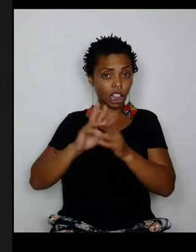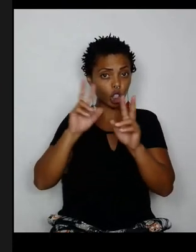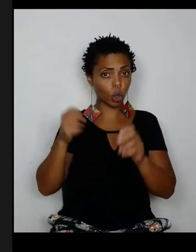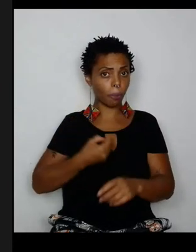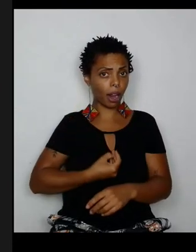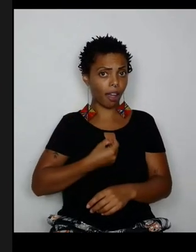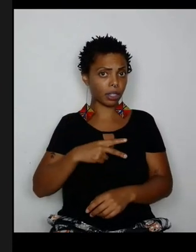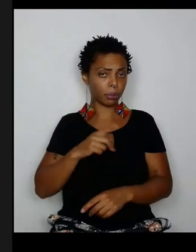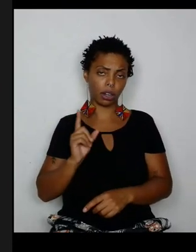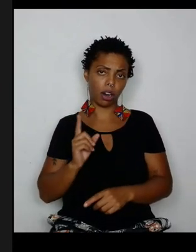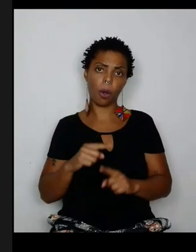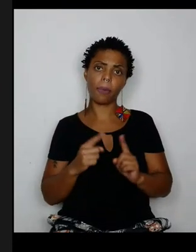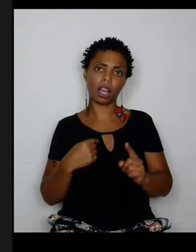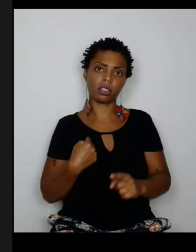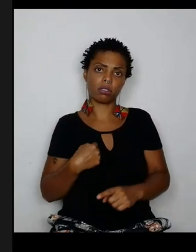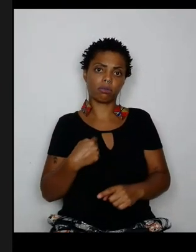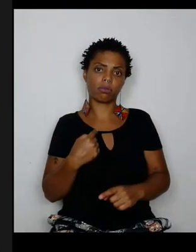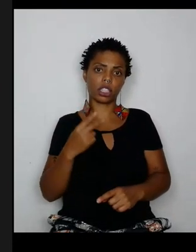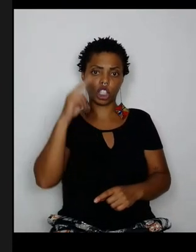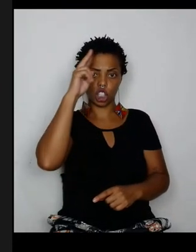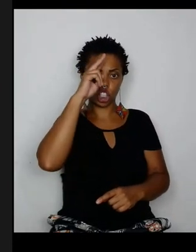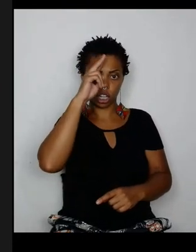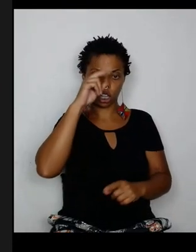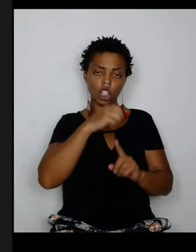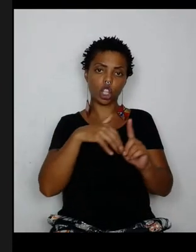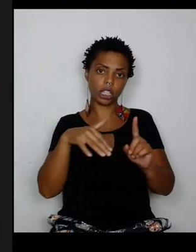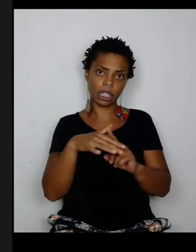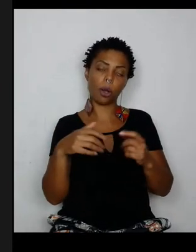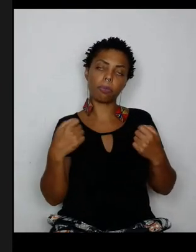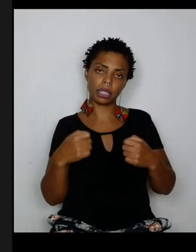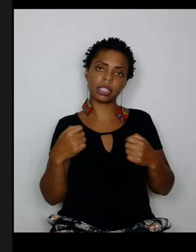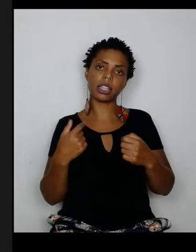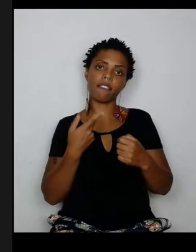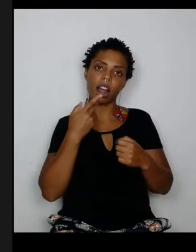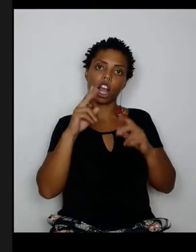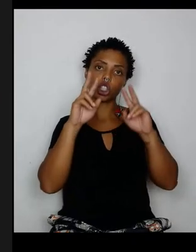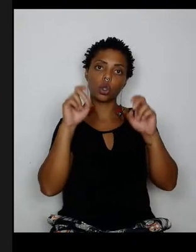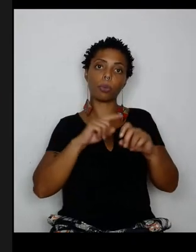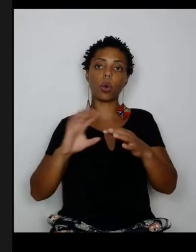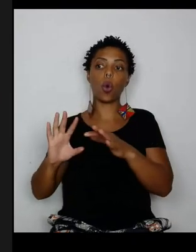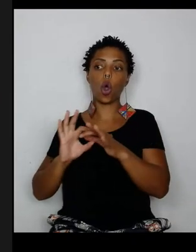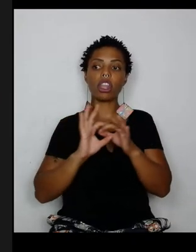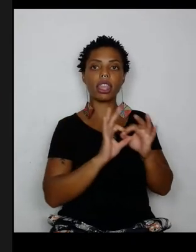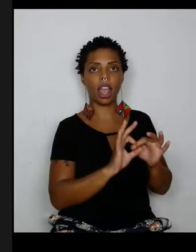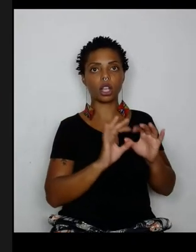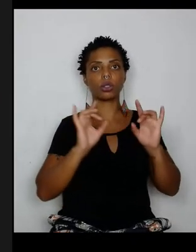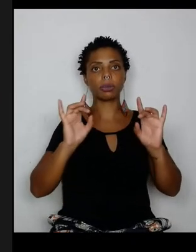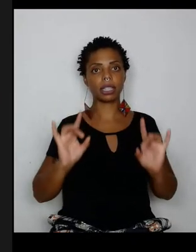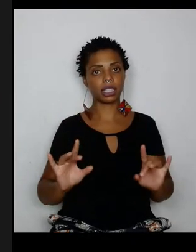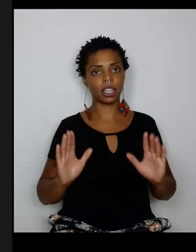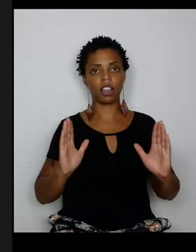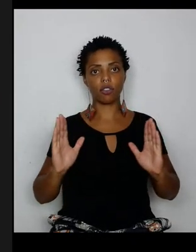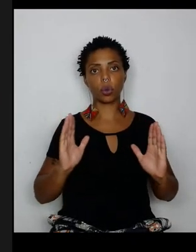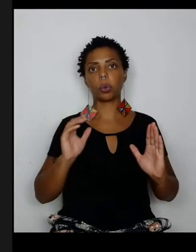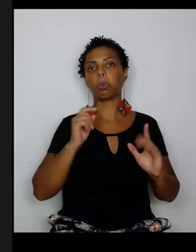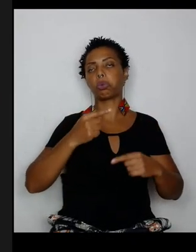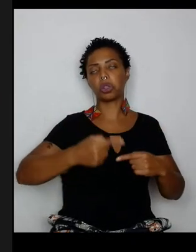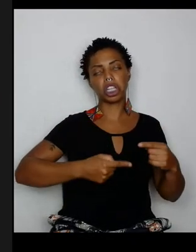particular context you know that is political social etc etc